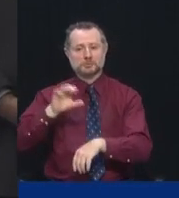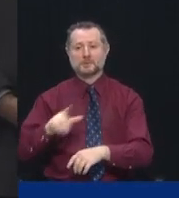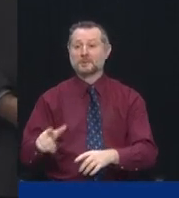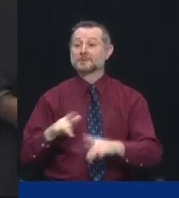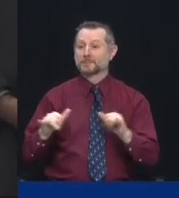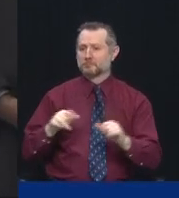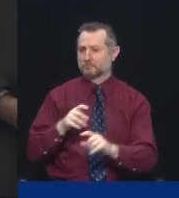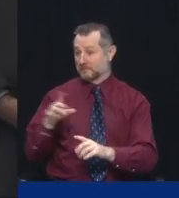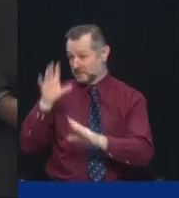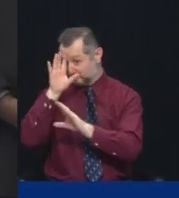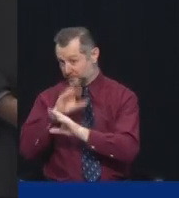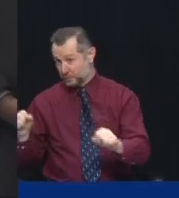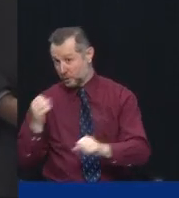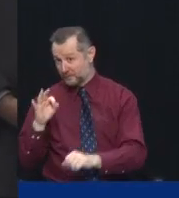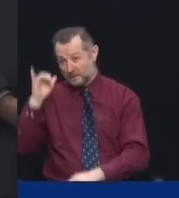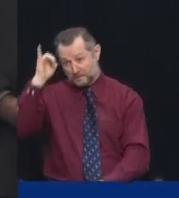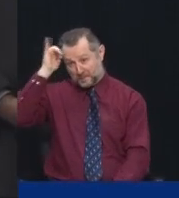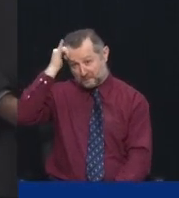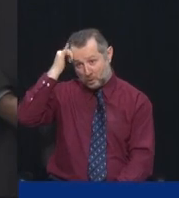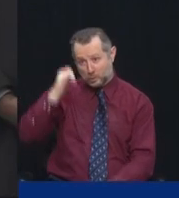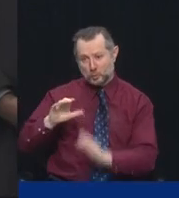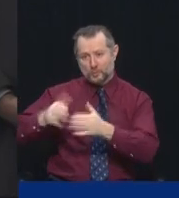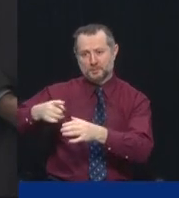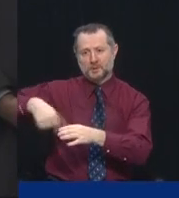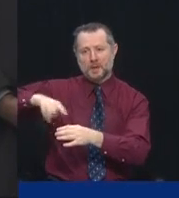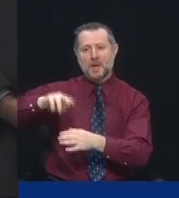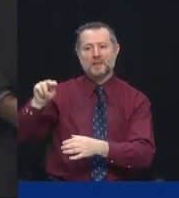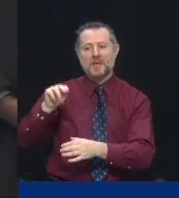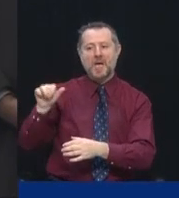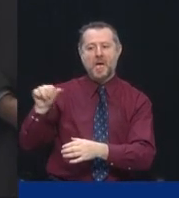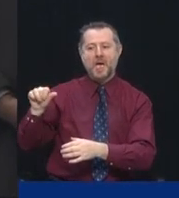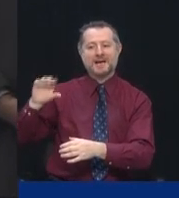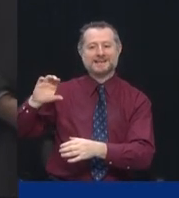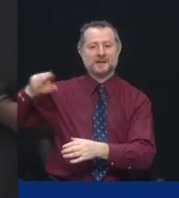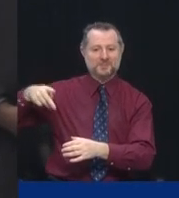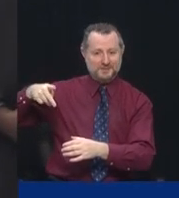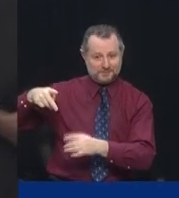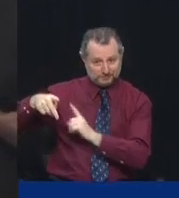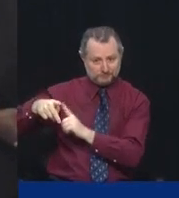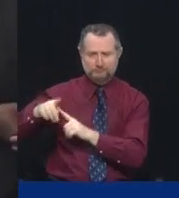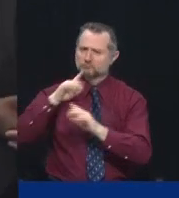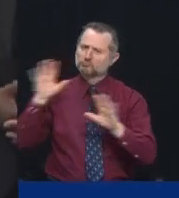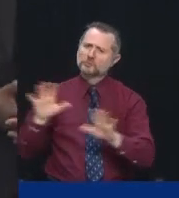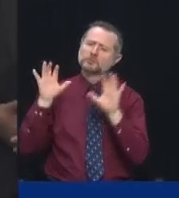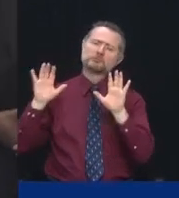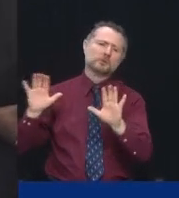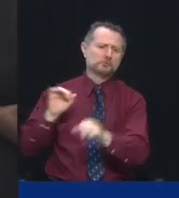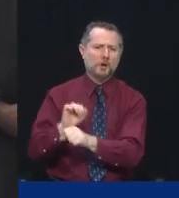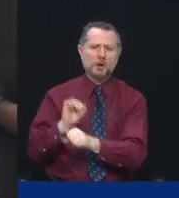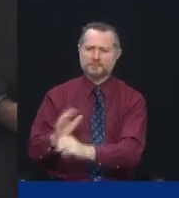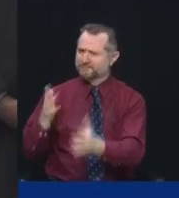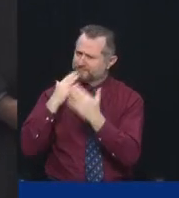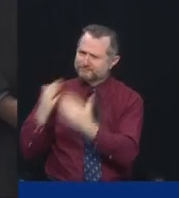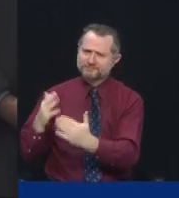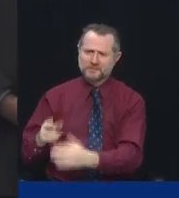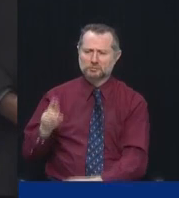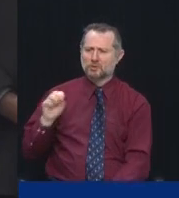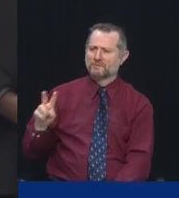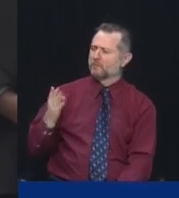Buffalo NAACP, which is doing extraordinary work. So thank you, Reverend Blue, for being with us.